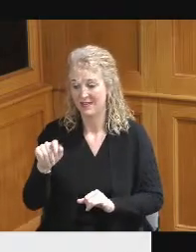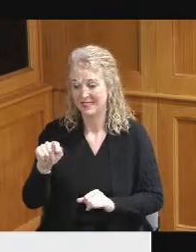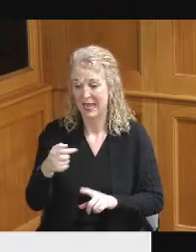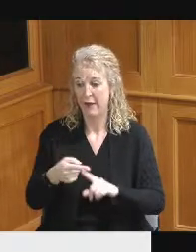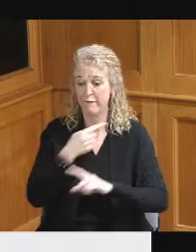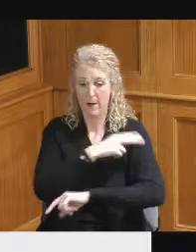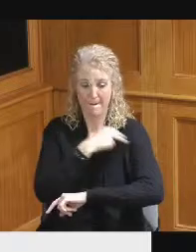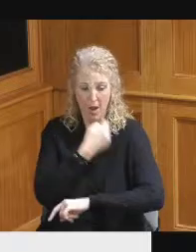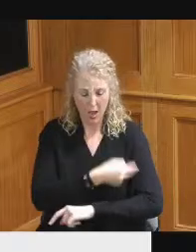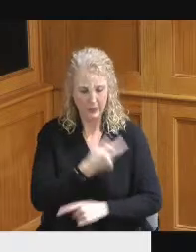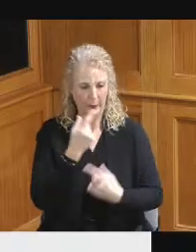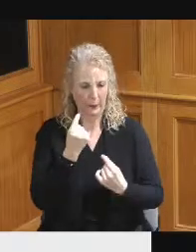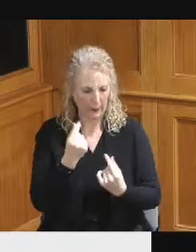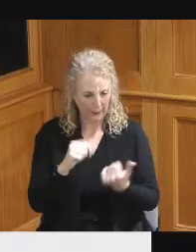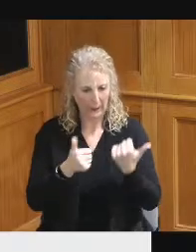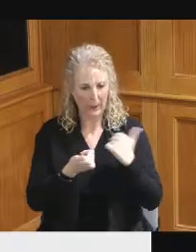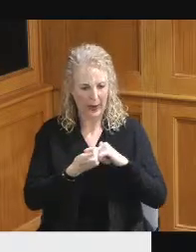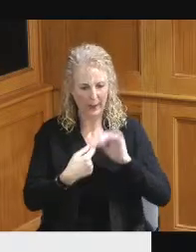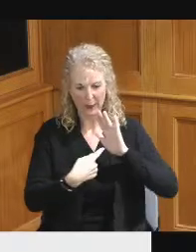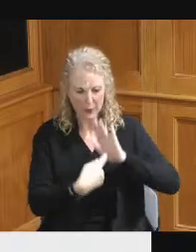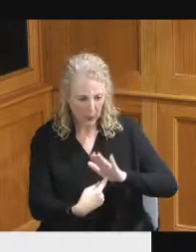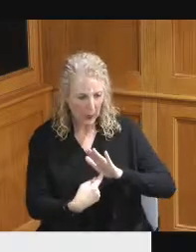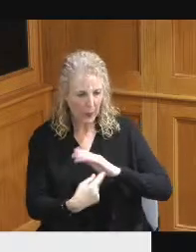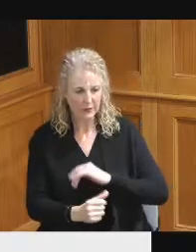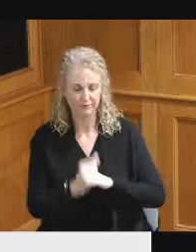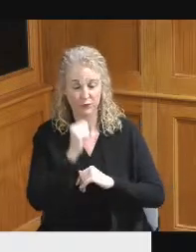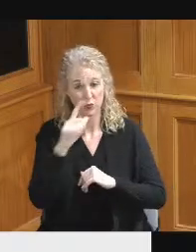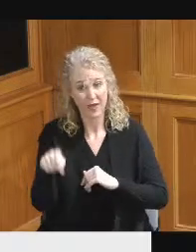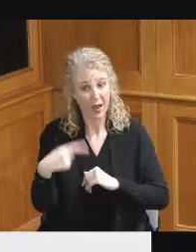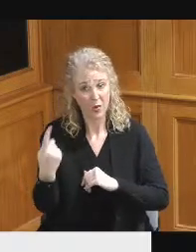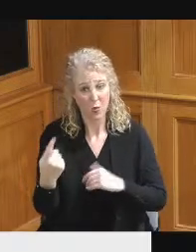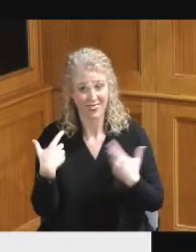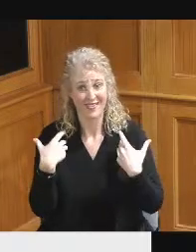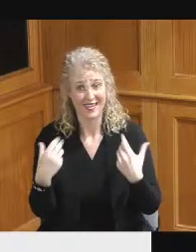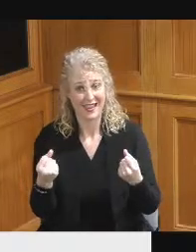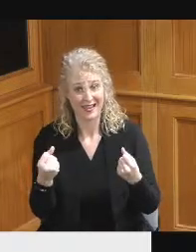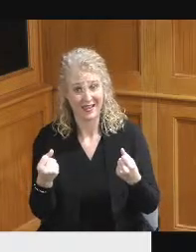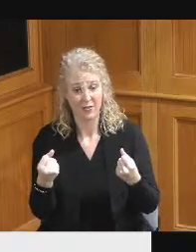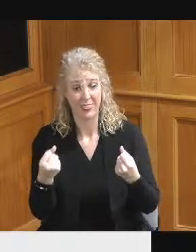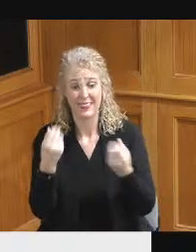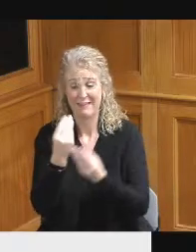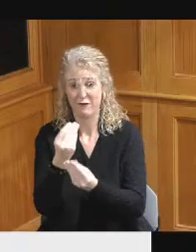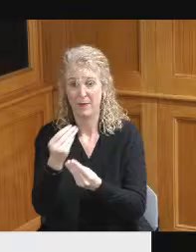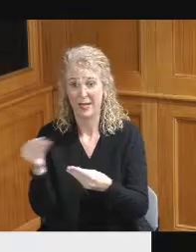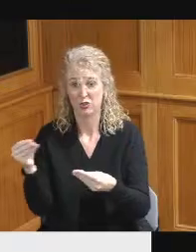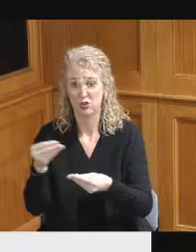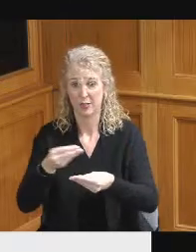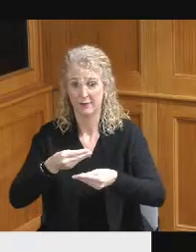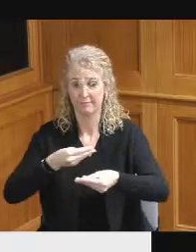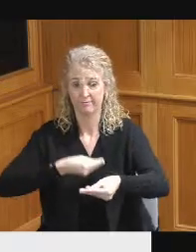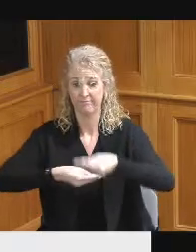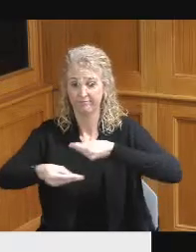hospitals to the Health Collaborative. So not a health information exchange specifically,